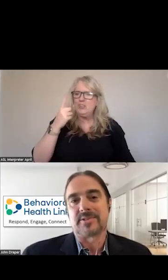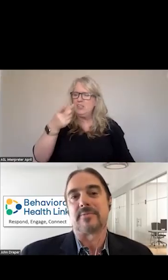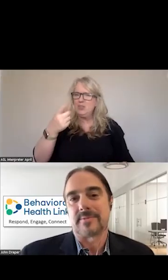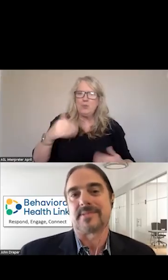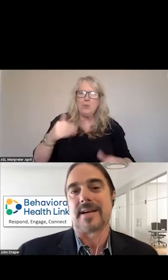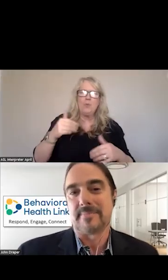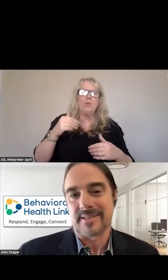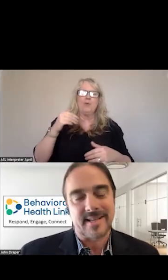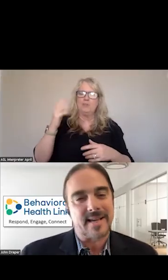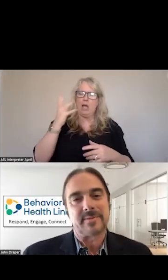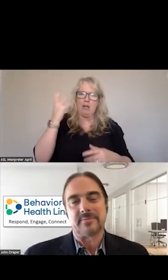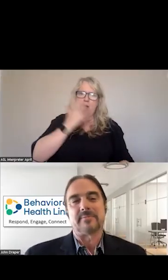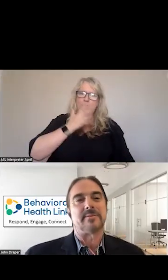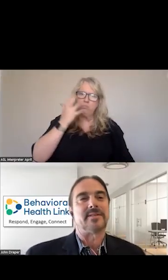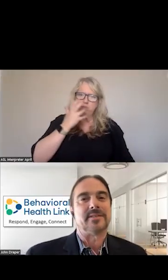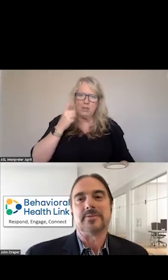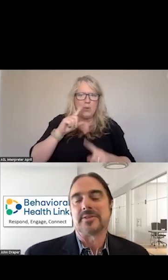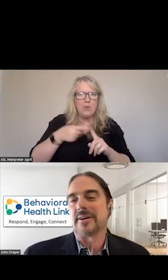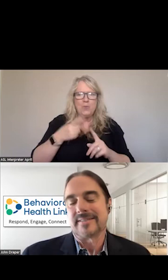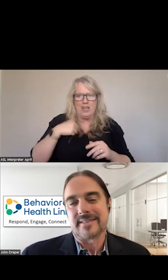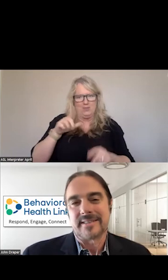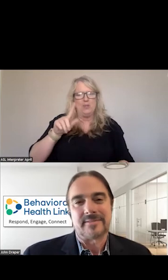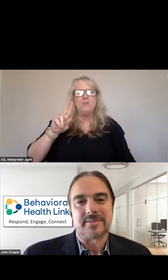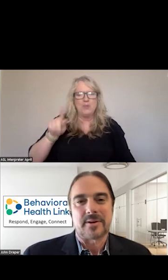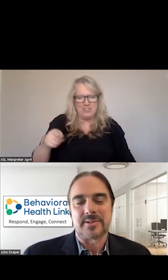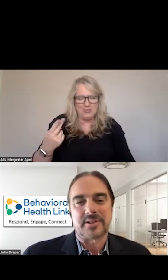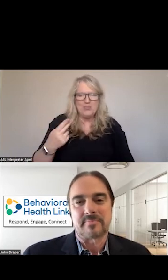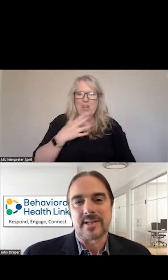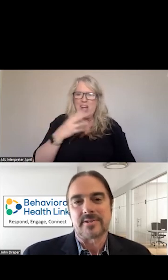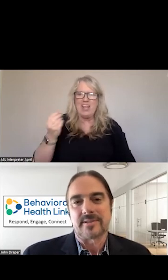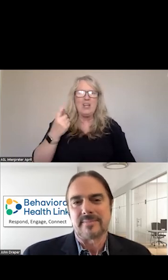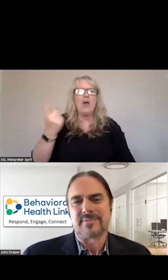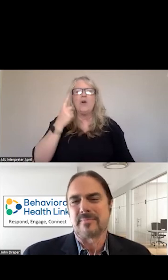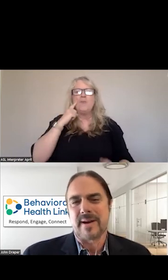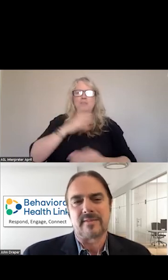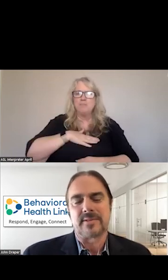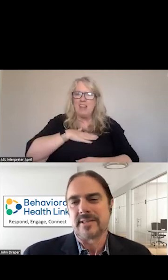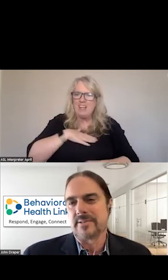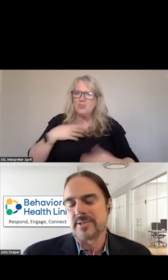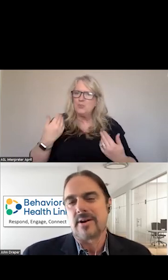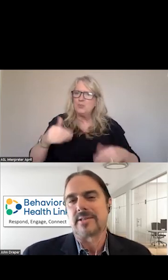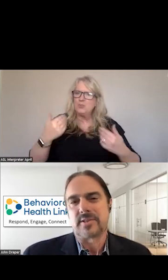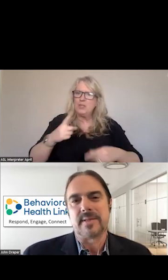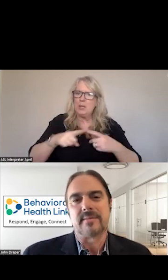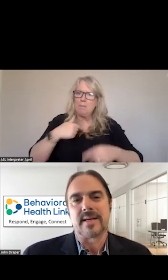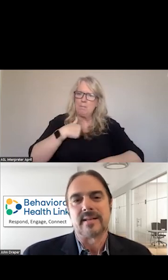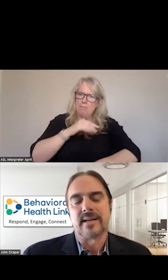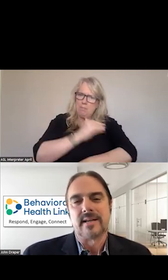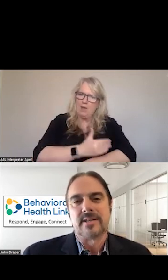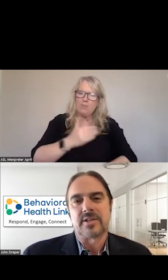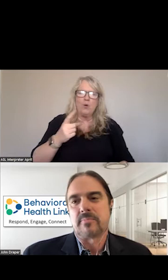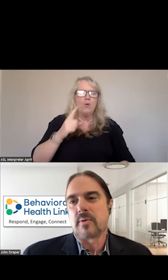were several times that happened when we were in Utah. And it's always such a pleasure and so powerful to hear you talk and speak